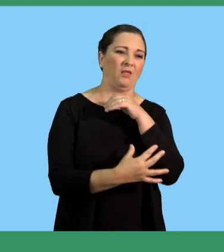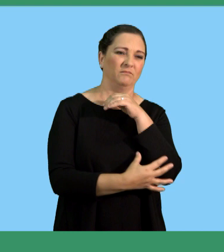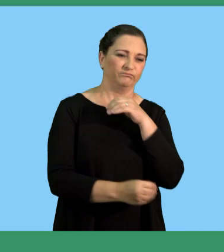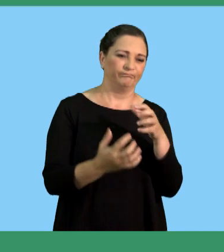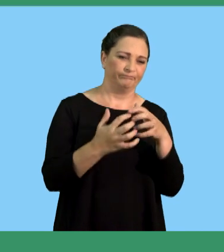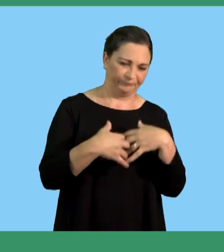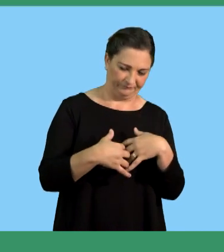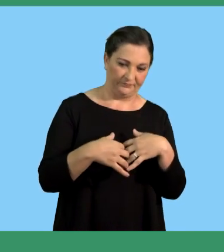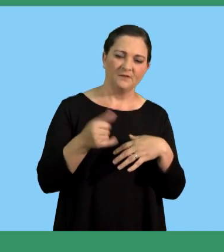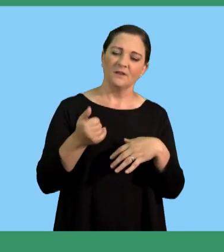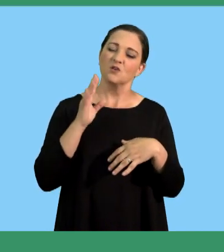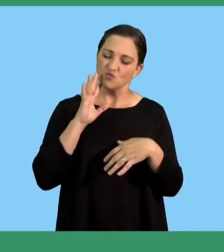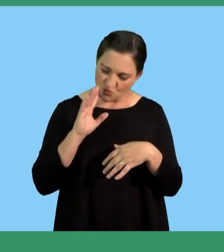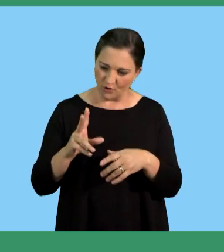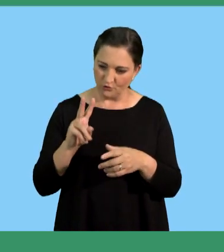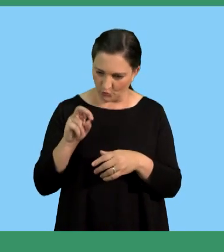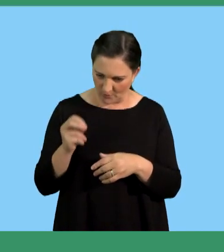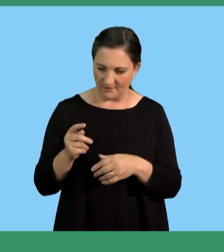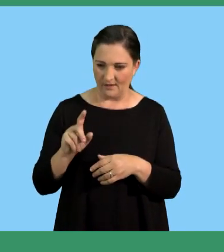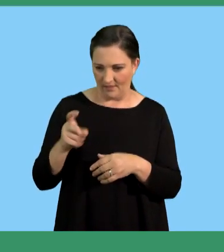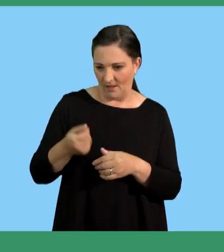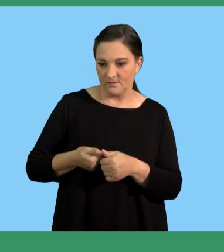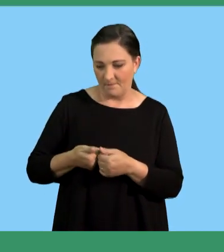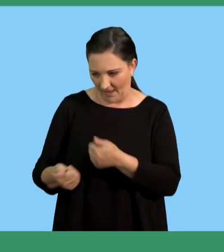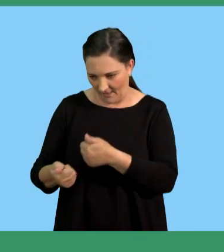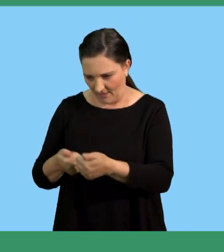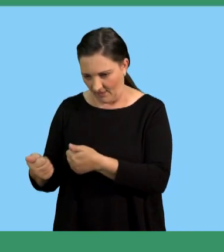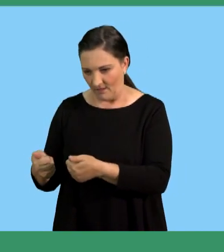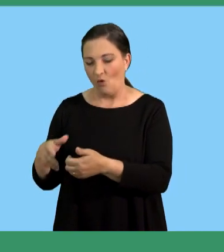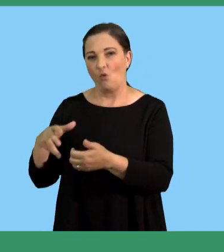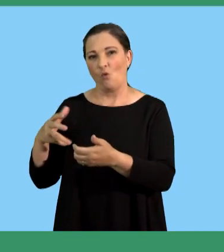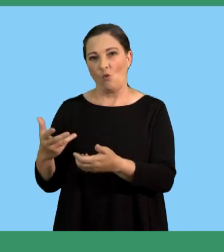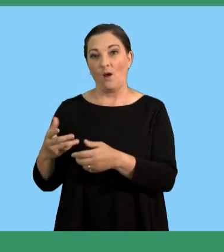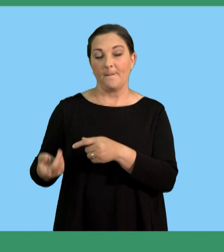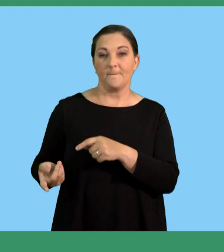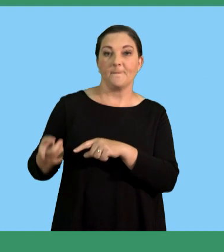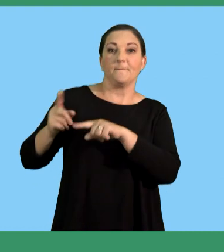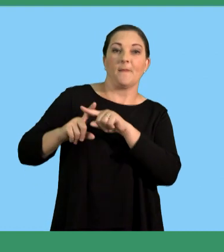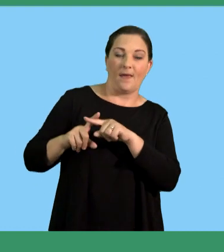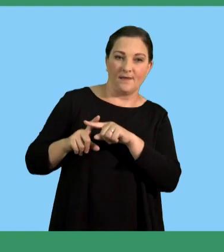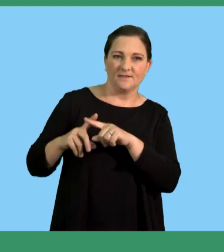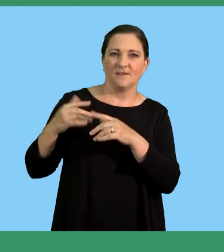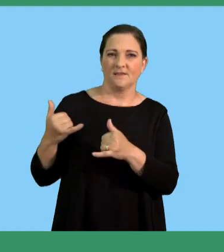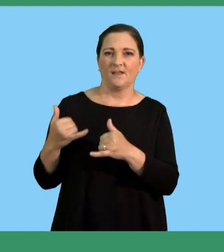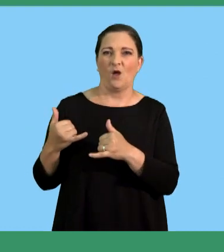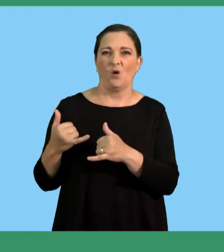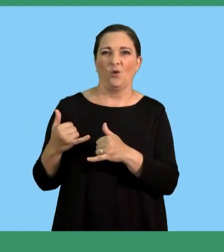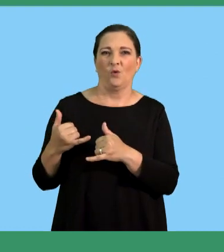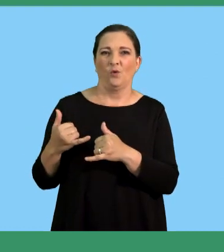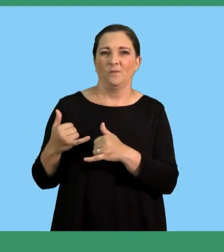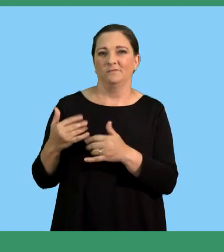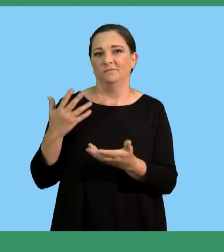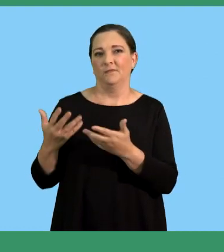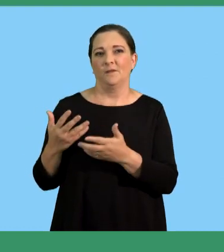unpaid through the investment period of their investment with the company, plus now the